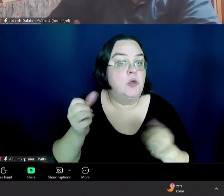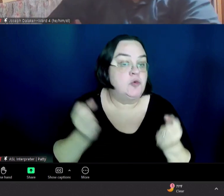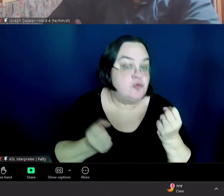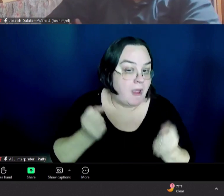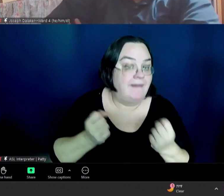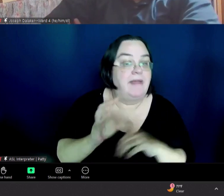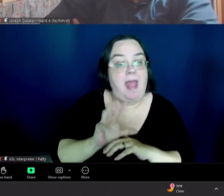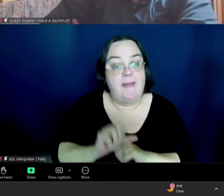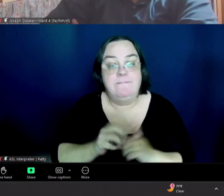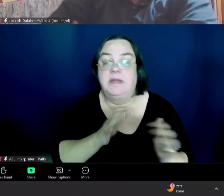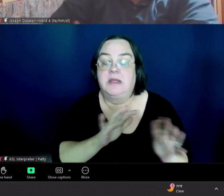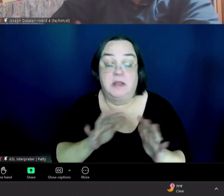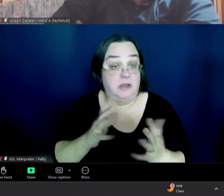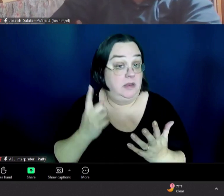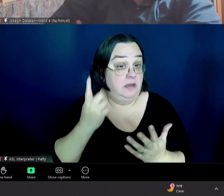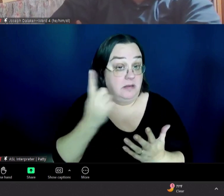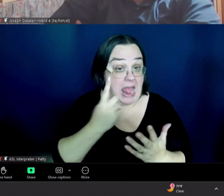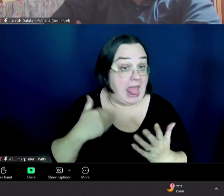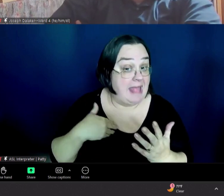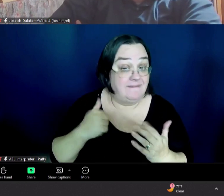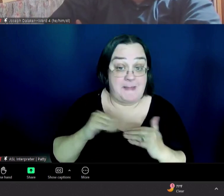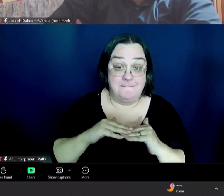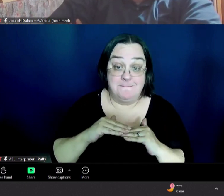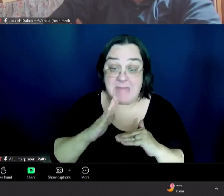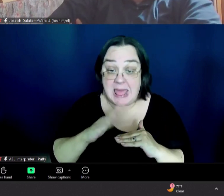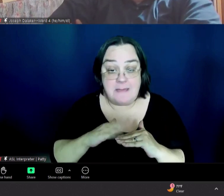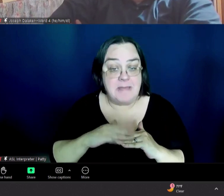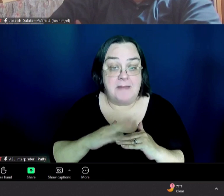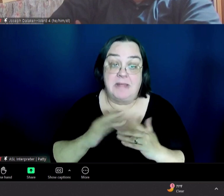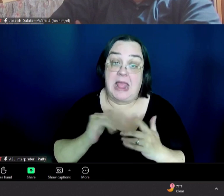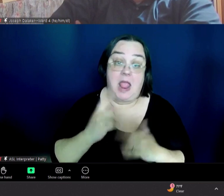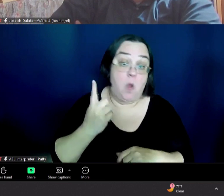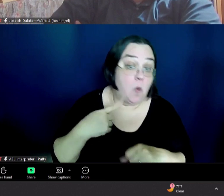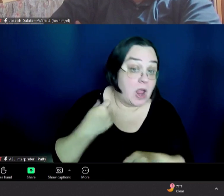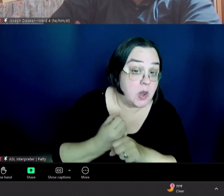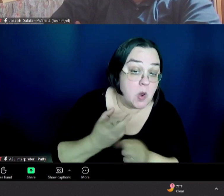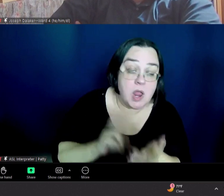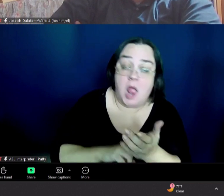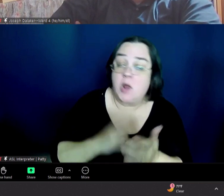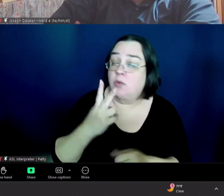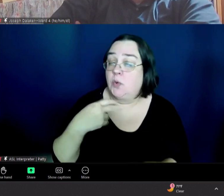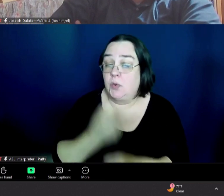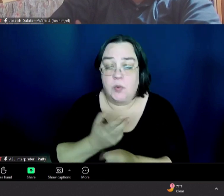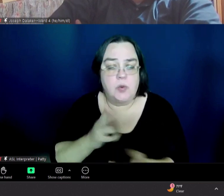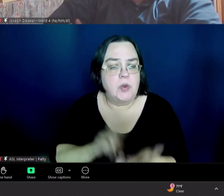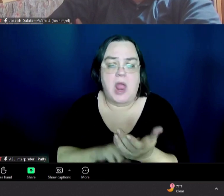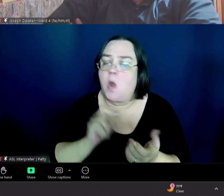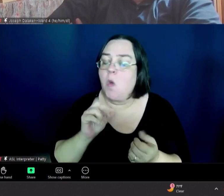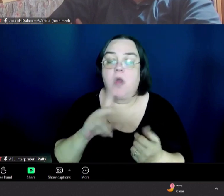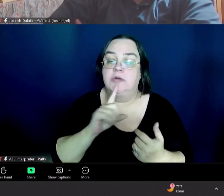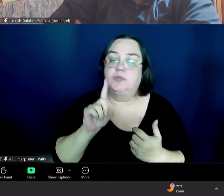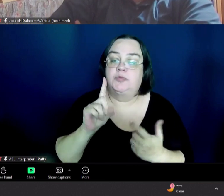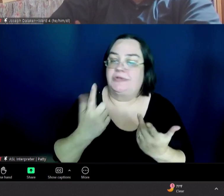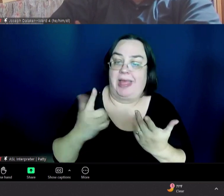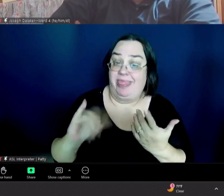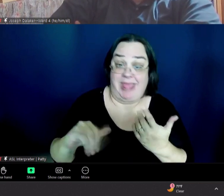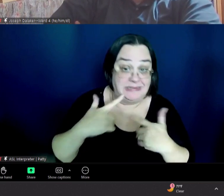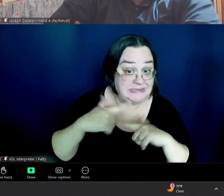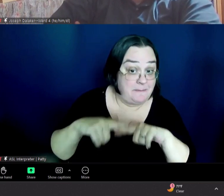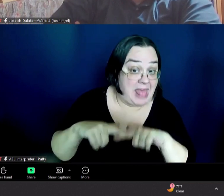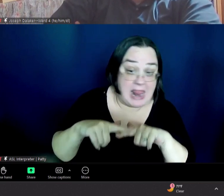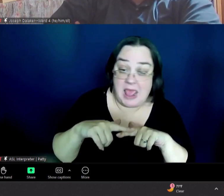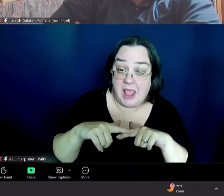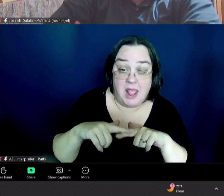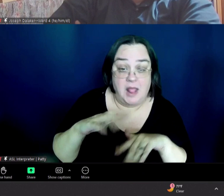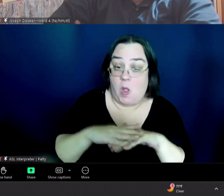Are we, is there a minimum, what we're looking at, 1-year contract, 2-year contracts, is there, or just, does that depend from